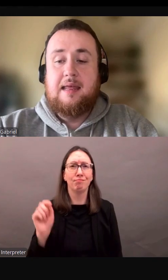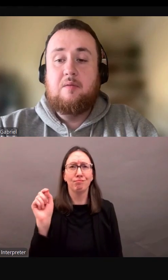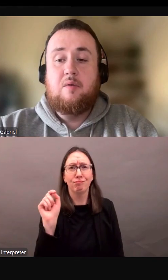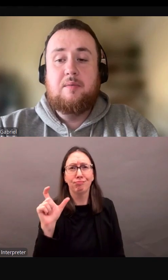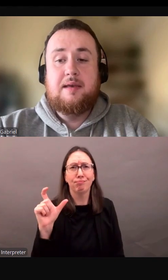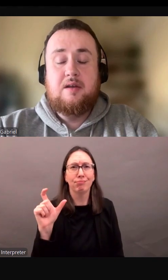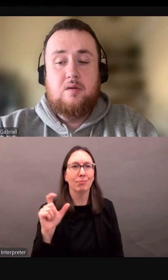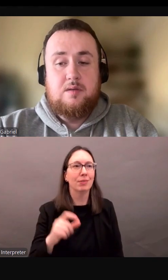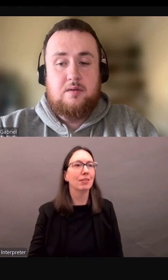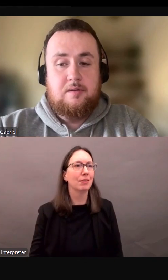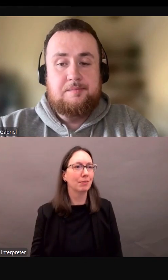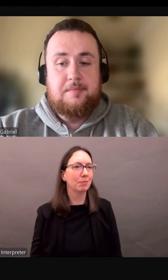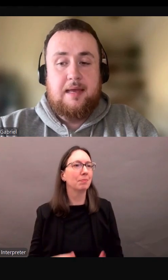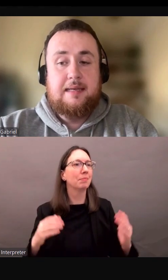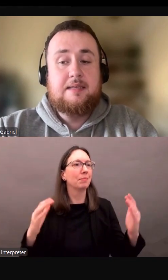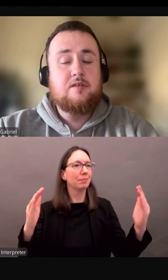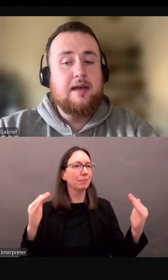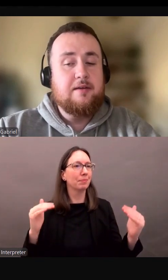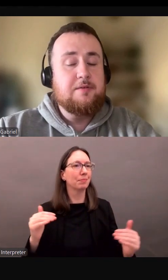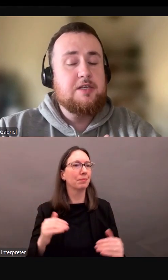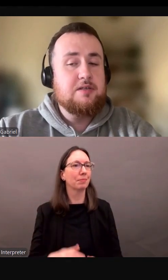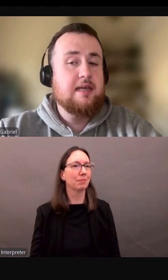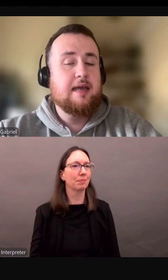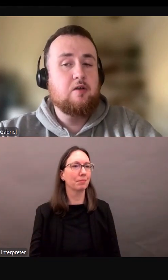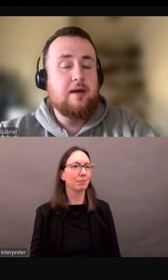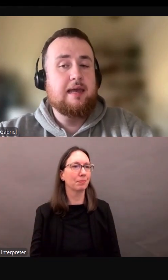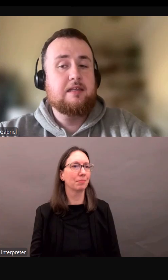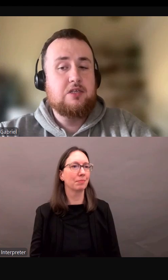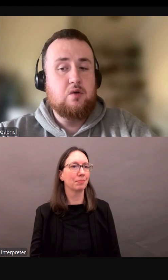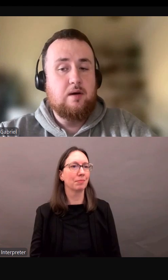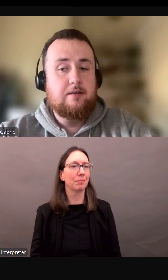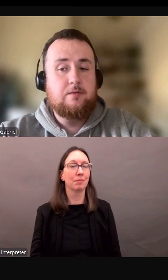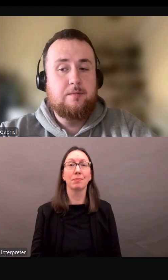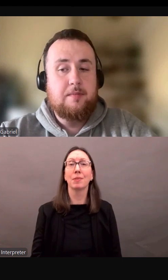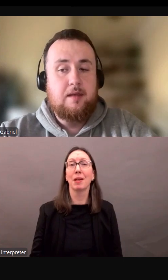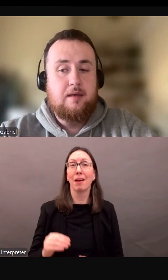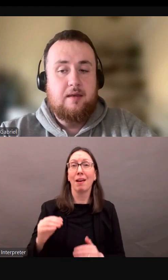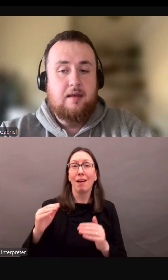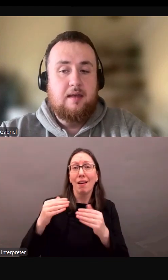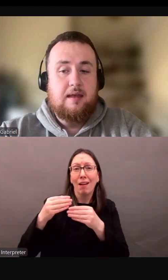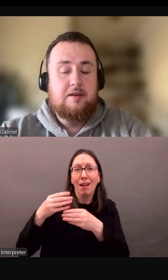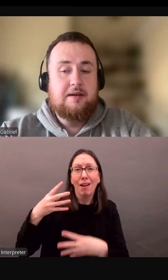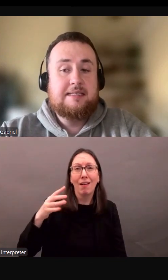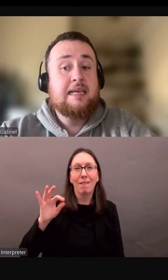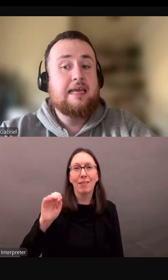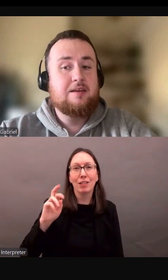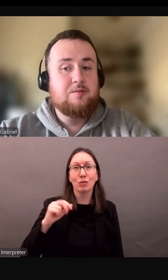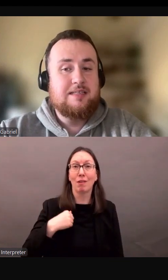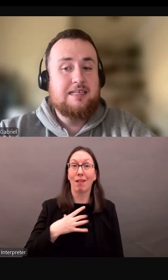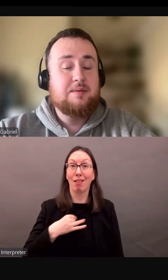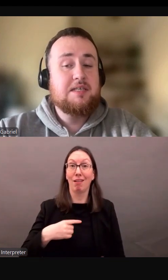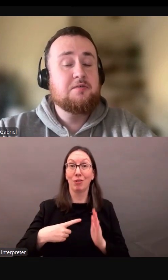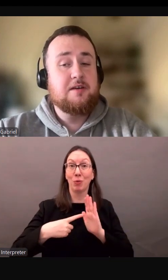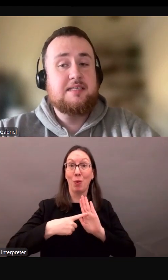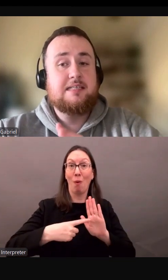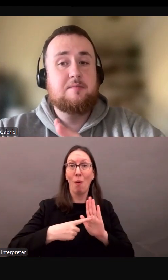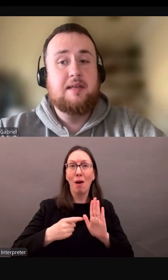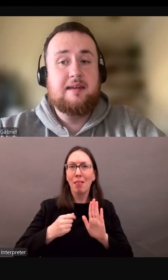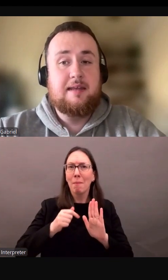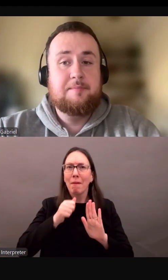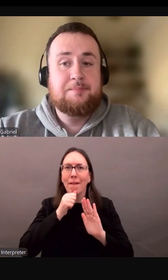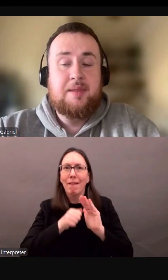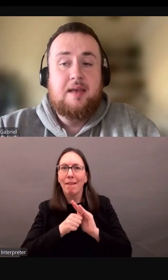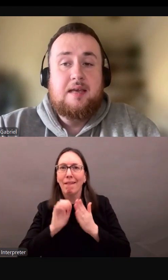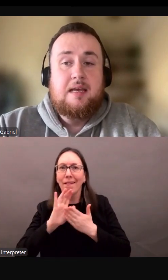And then what we can also do, and these are features that I quite like to show off. They're nice hidden ones, especially for